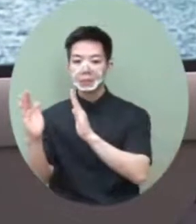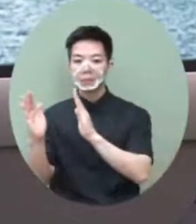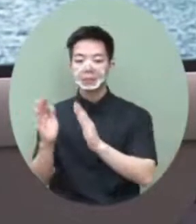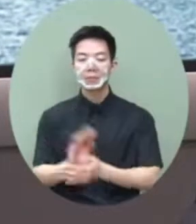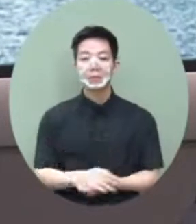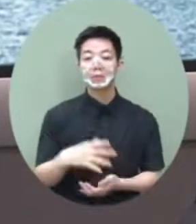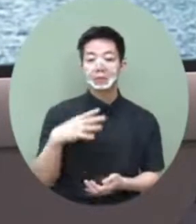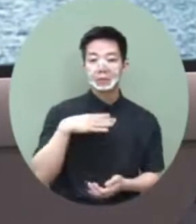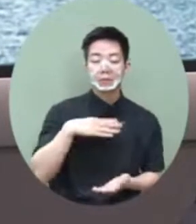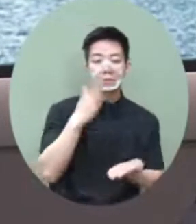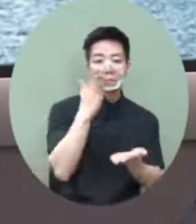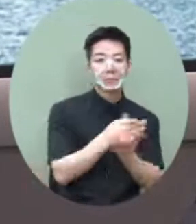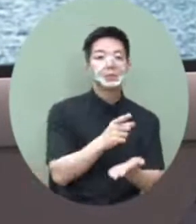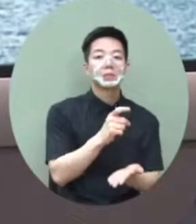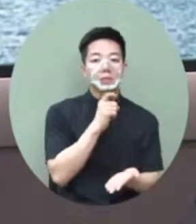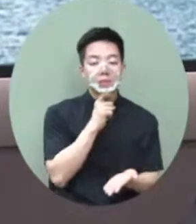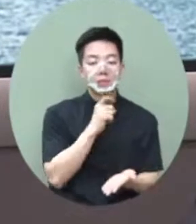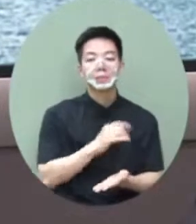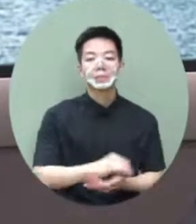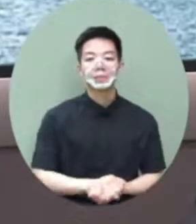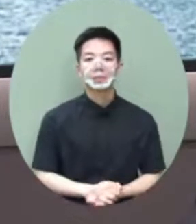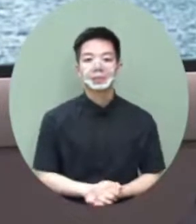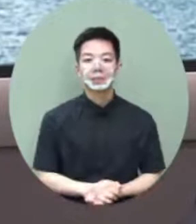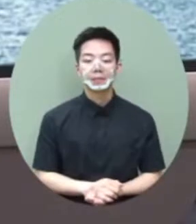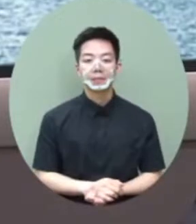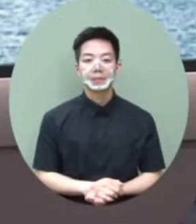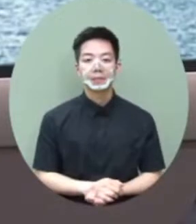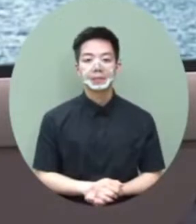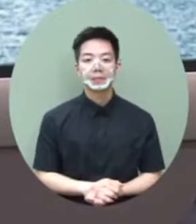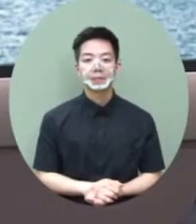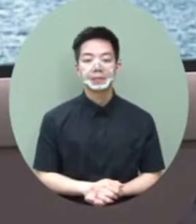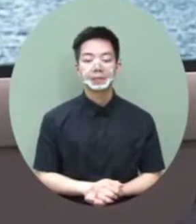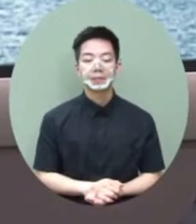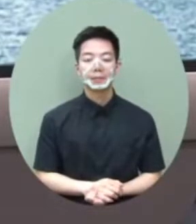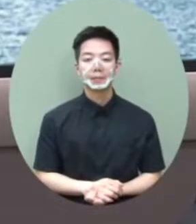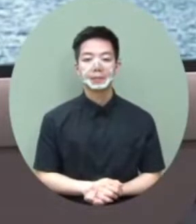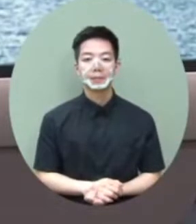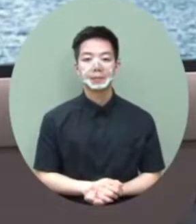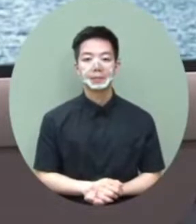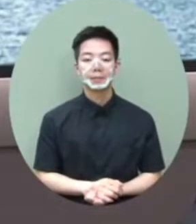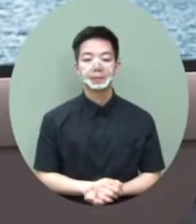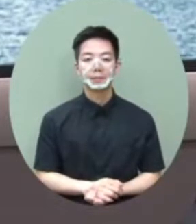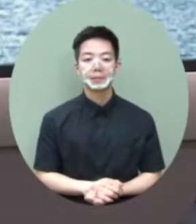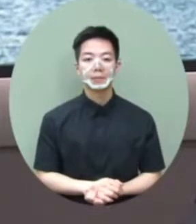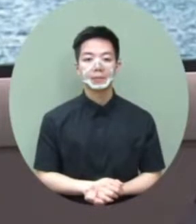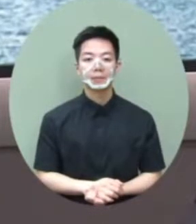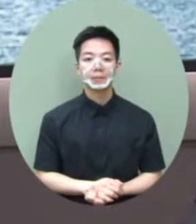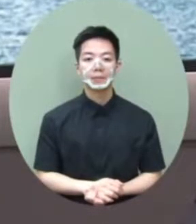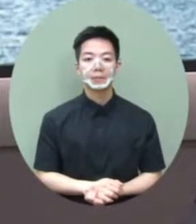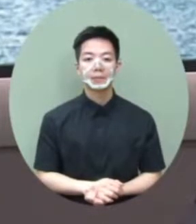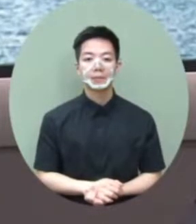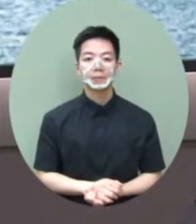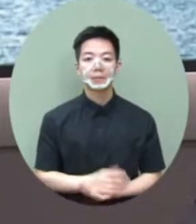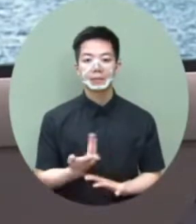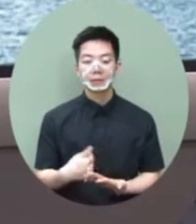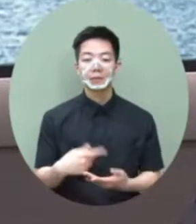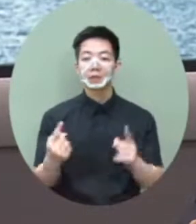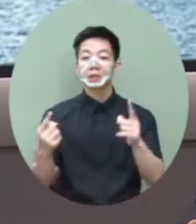we also need to consider making the best use of the available facilities under the current